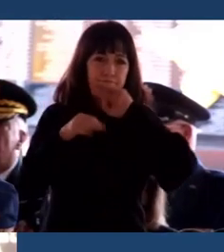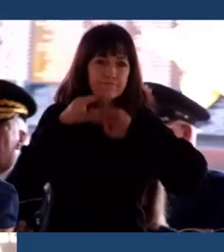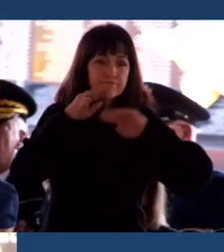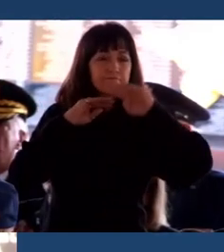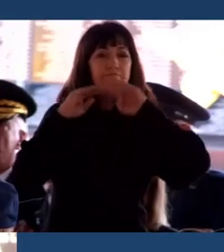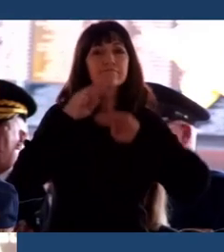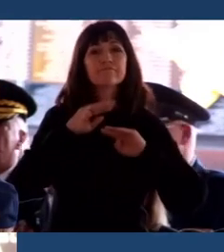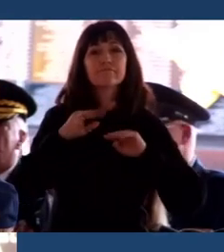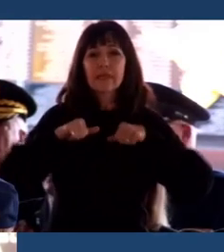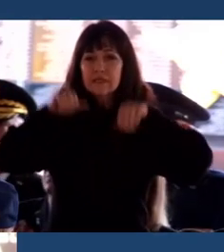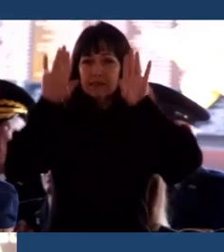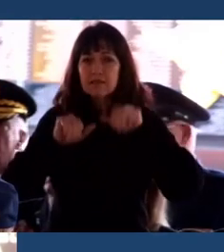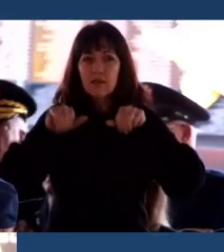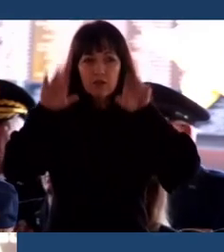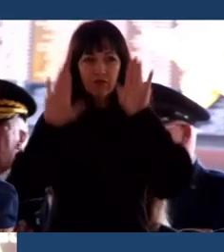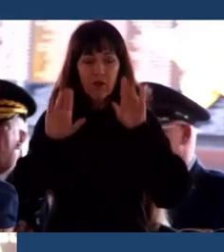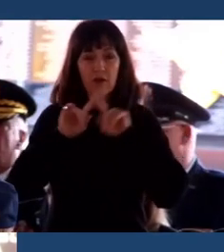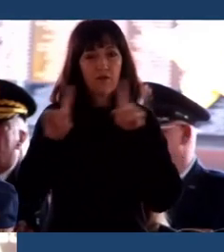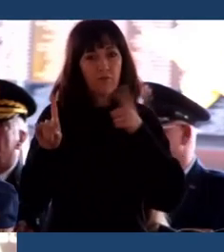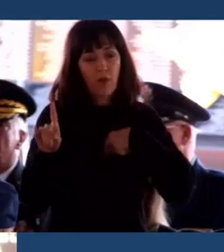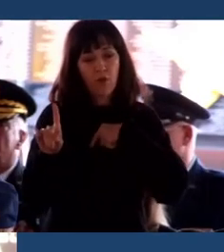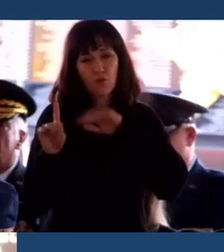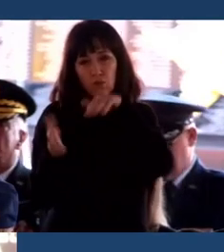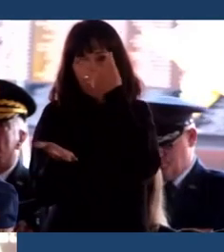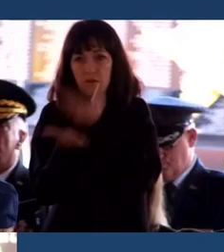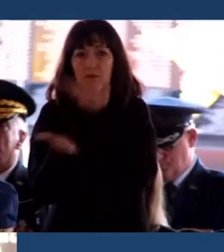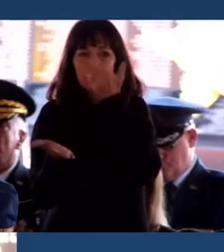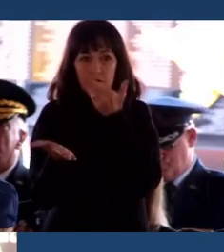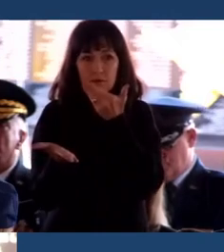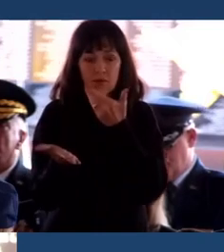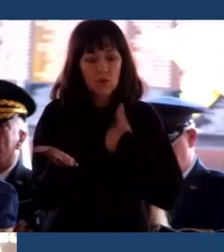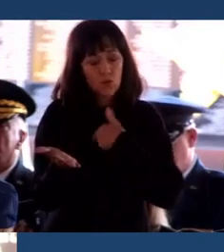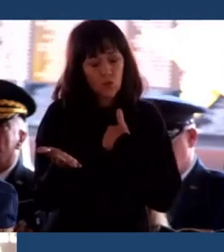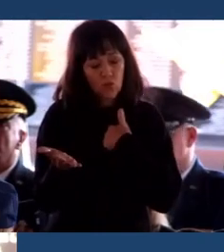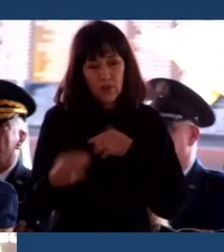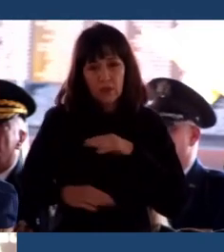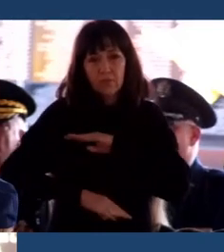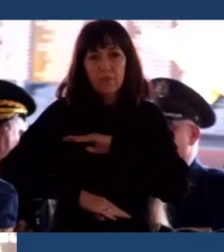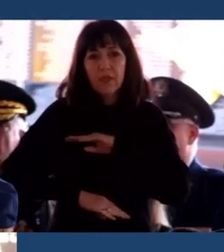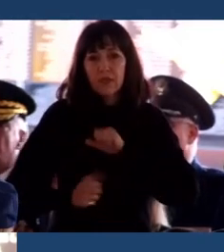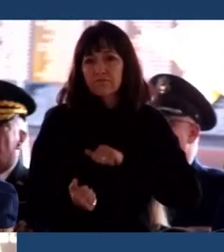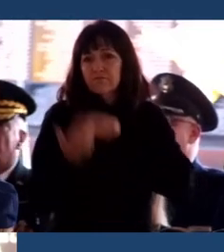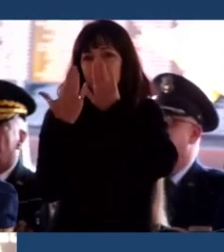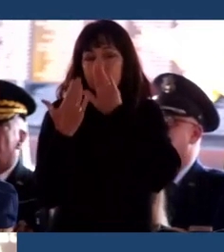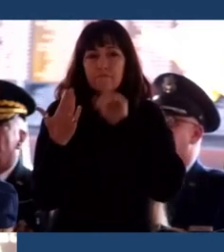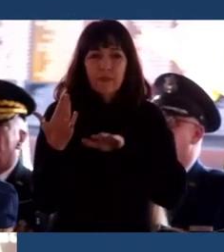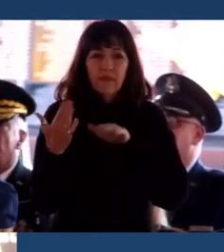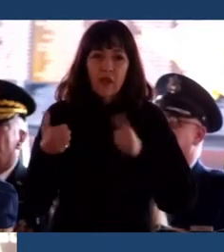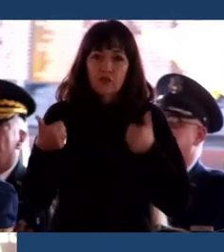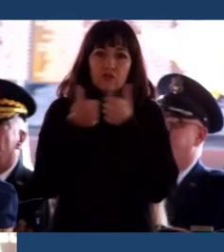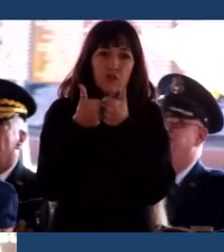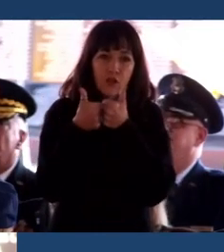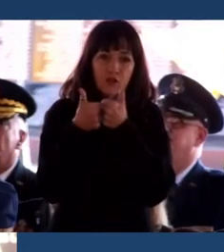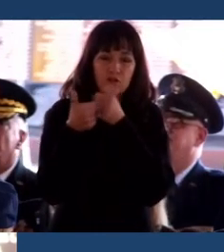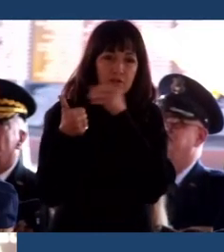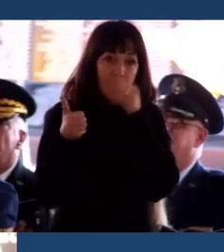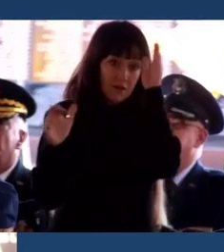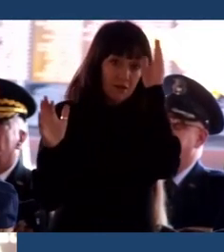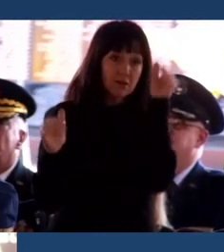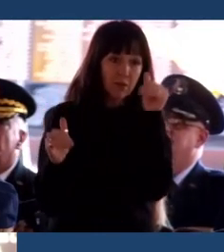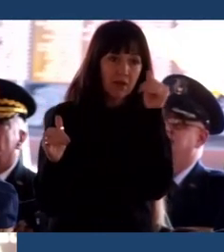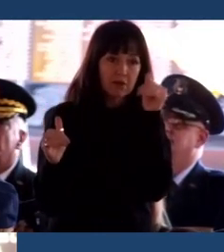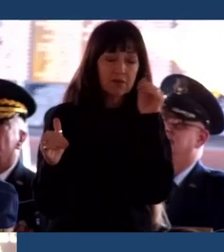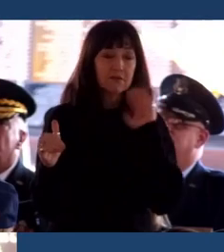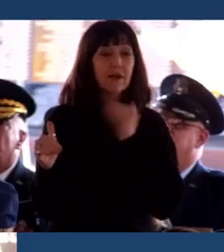Yet, we have proven well-equipped and trained to meet those challenges and expectations. Our veterans come from